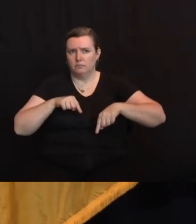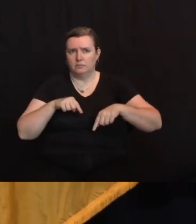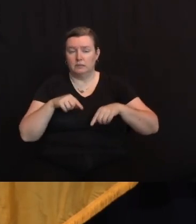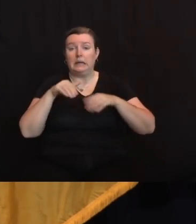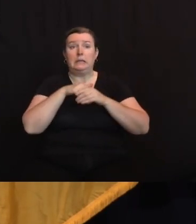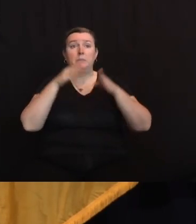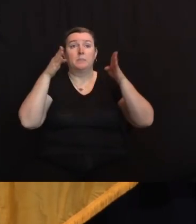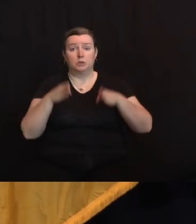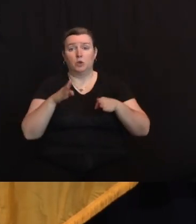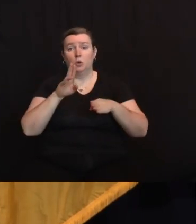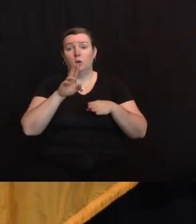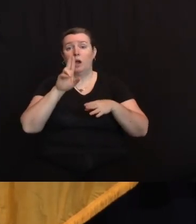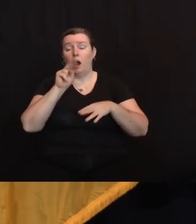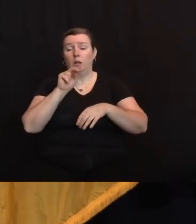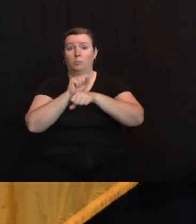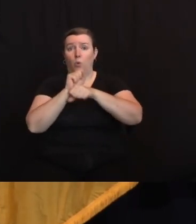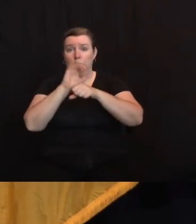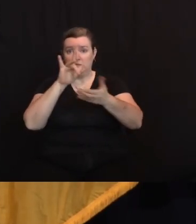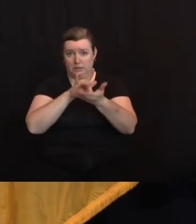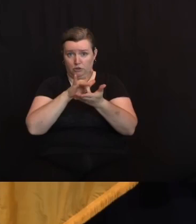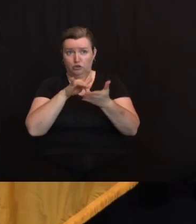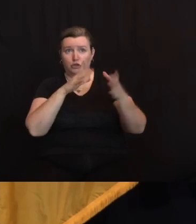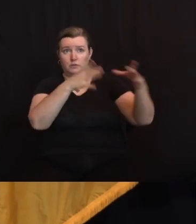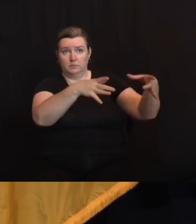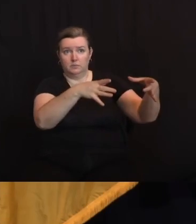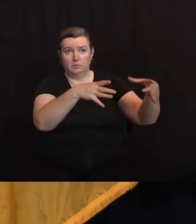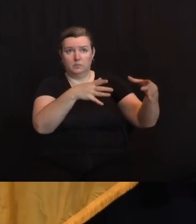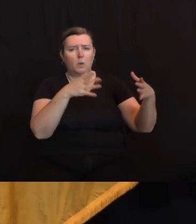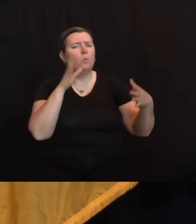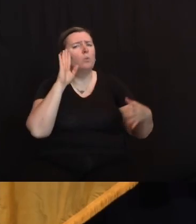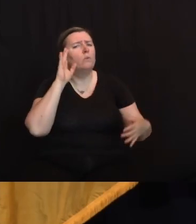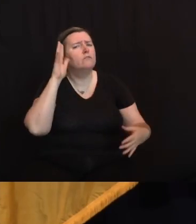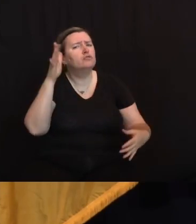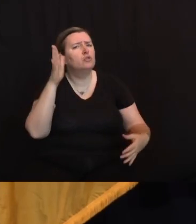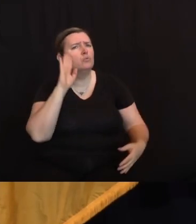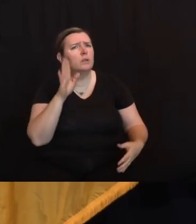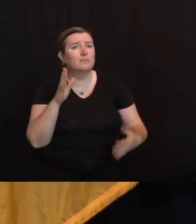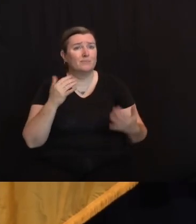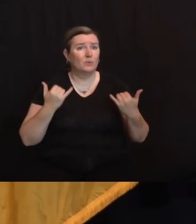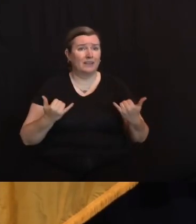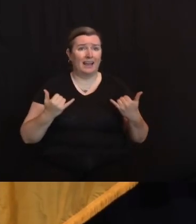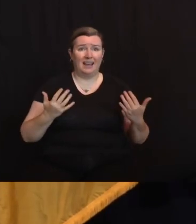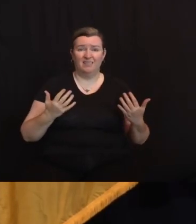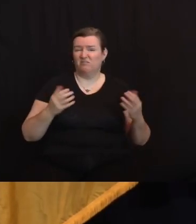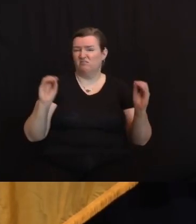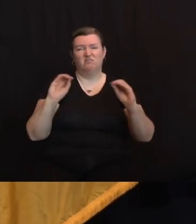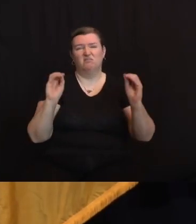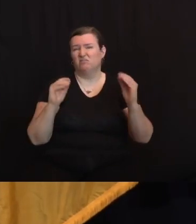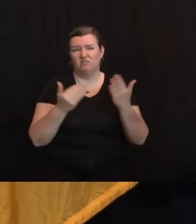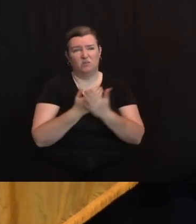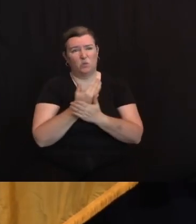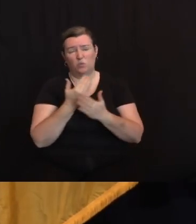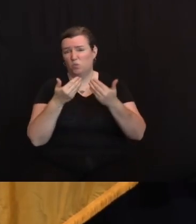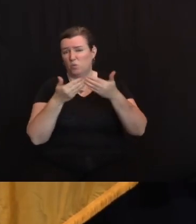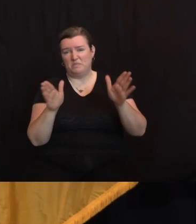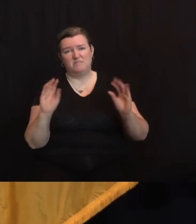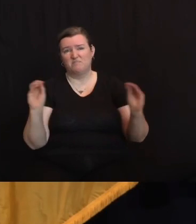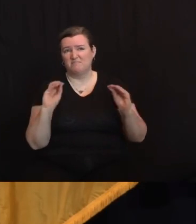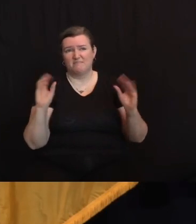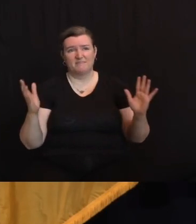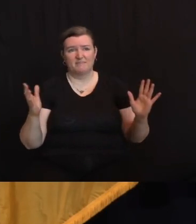centers. Does not mean that we won't at some point, but we have no news on that front. I hate to be a broken record,